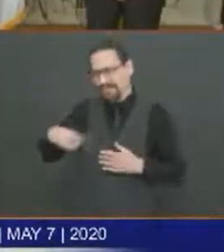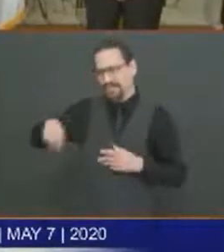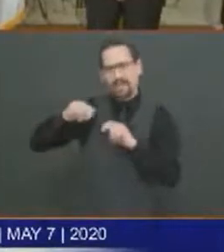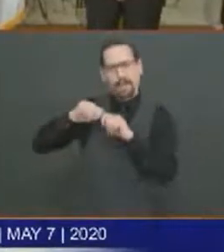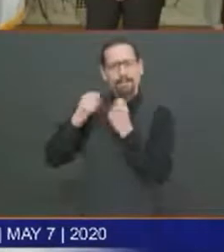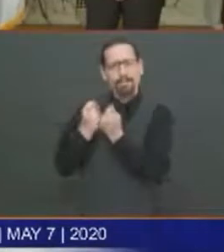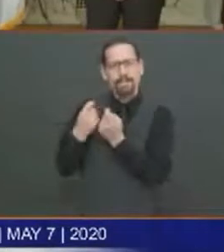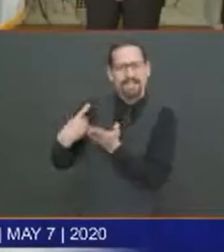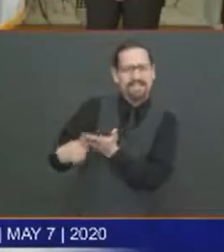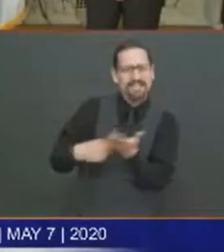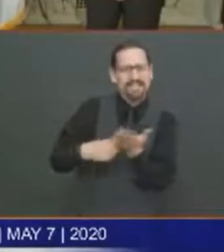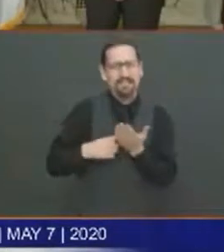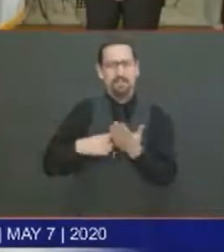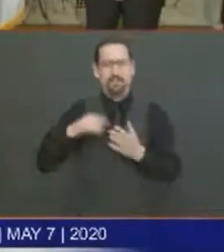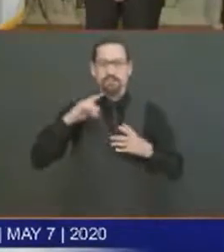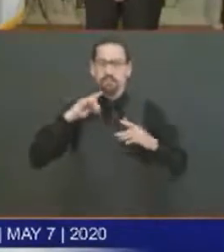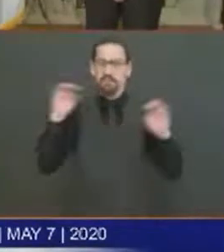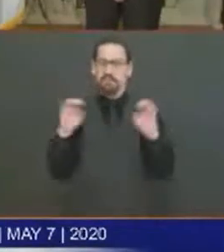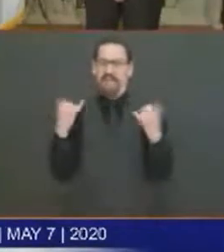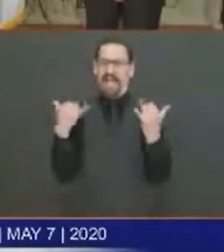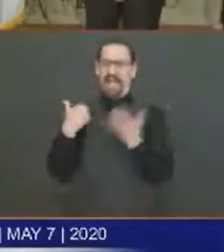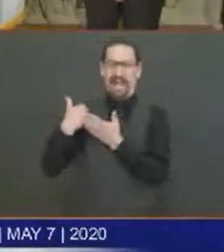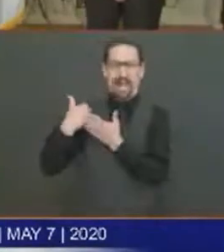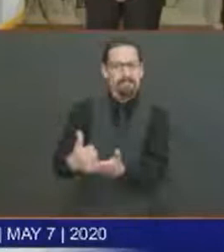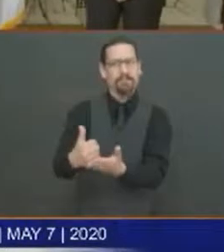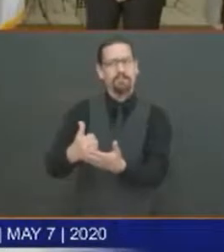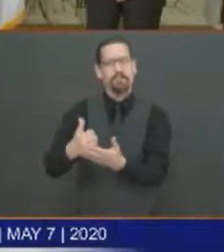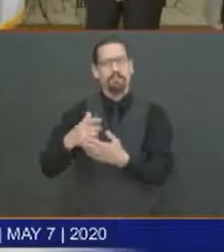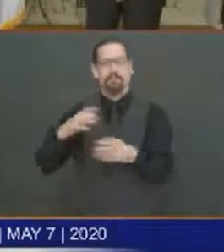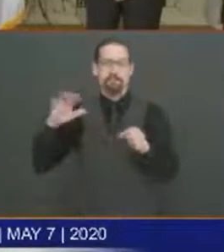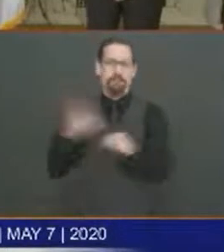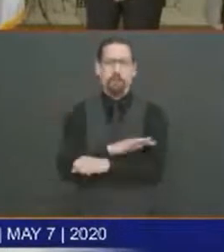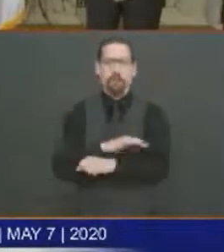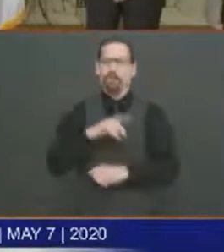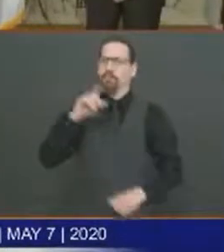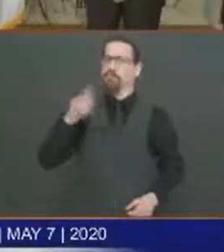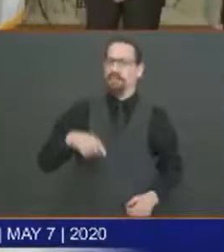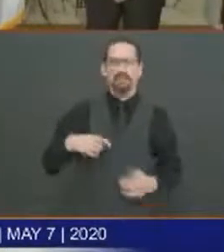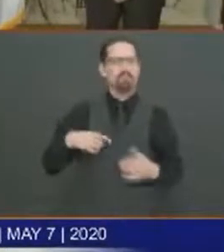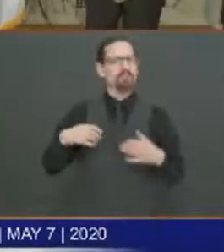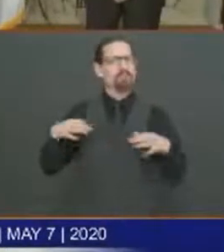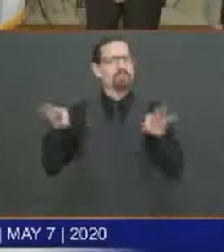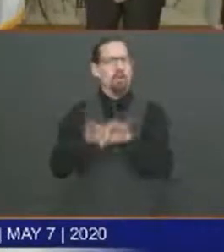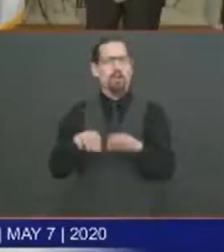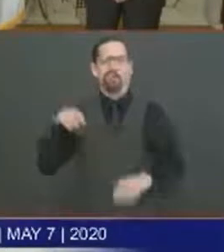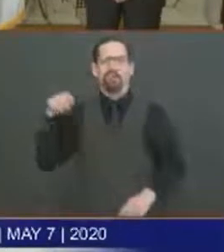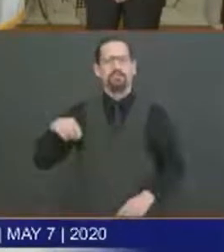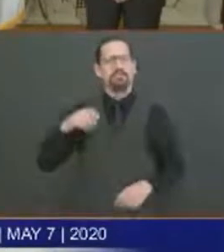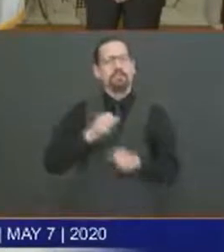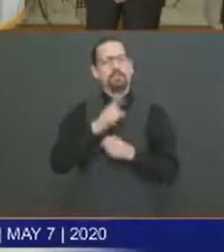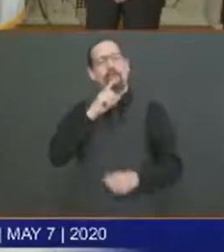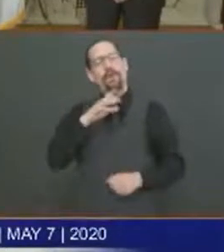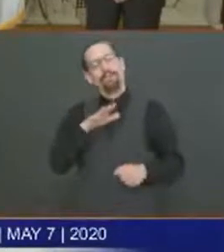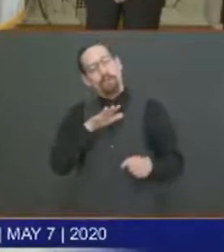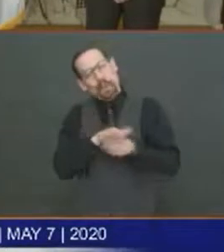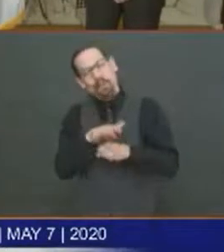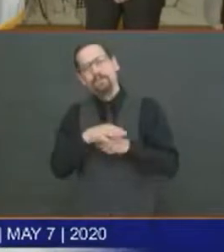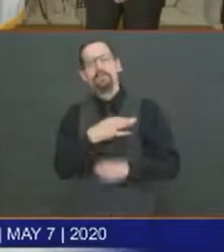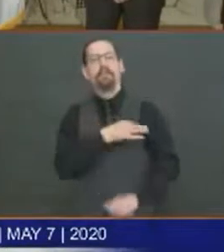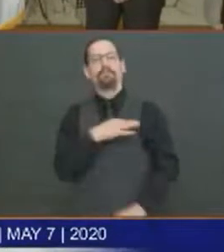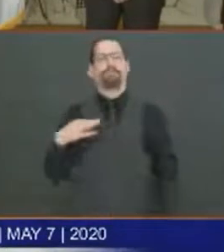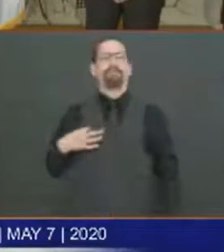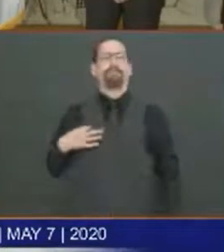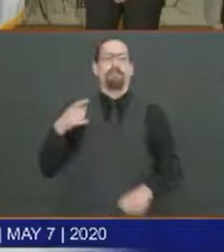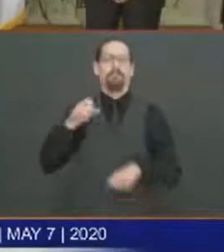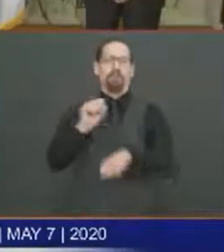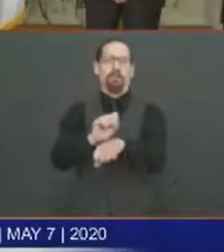helping to make sure system-wide that there is workforce stabilization. I've shared some of the policies and